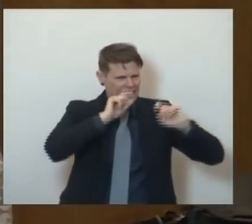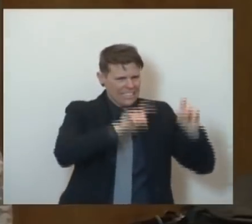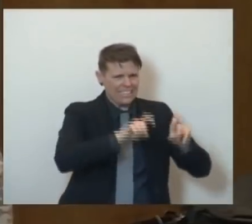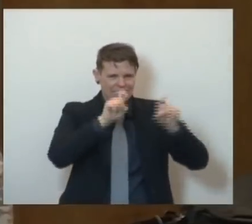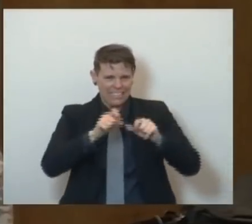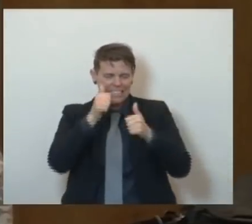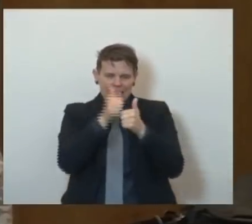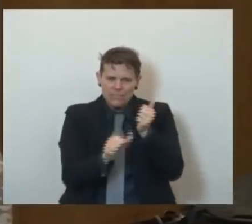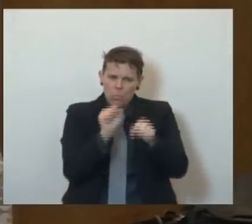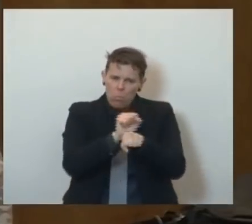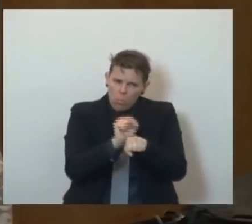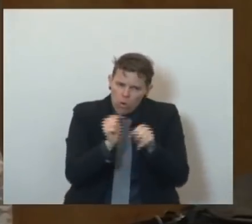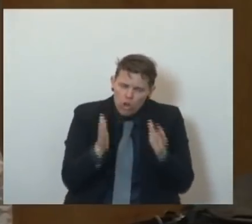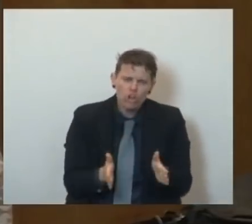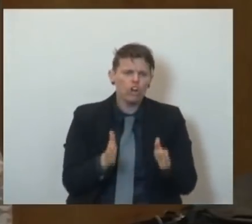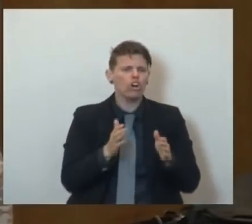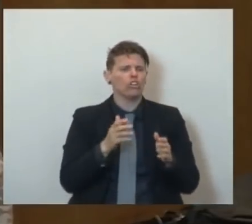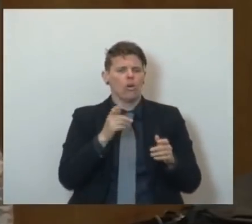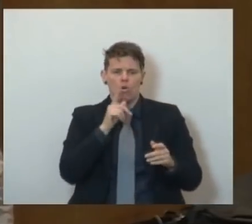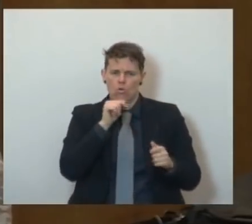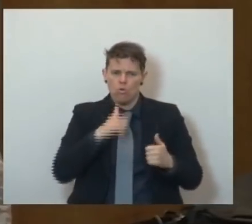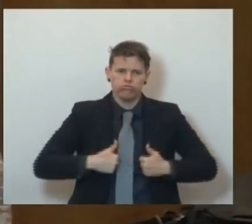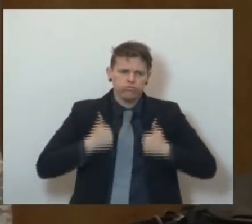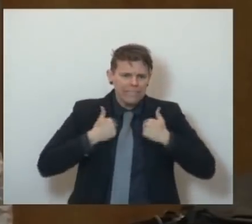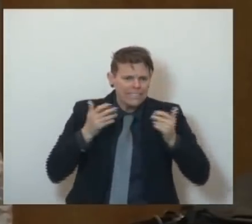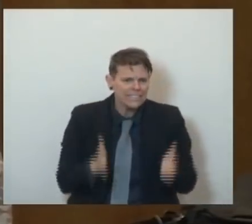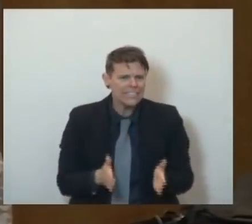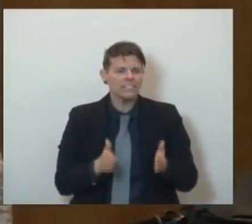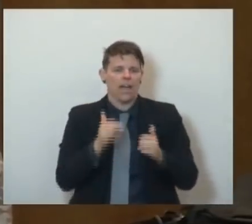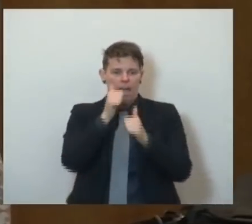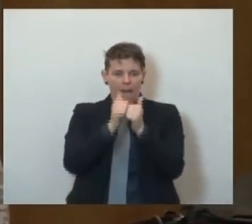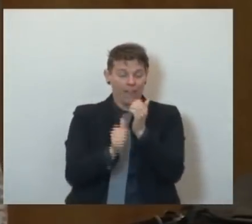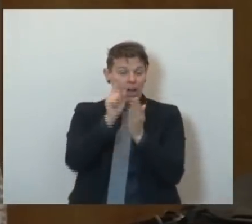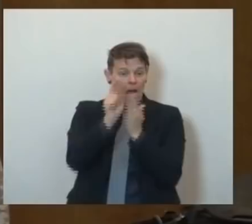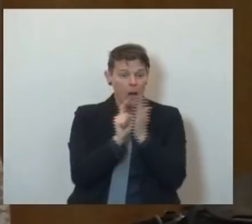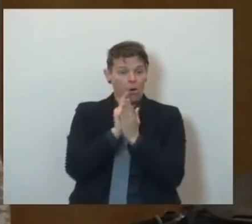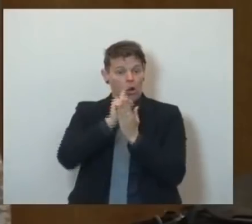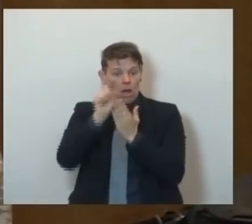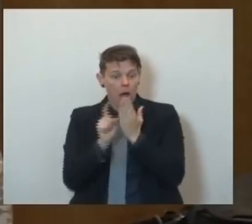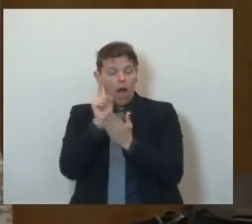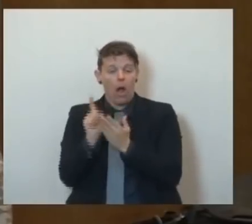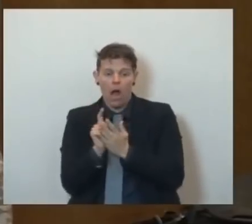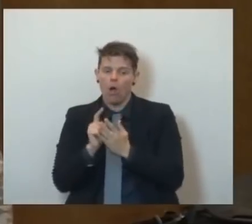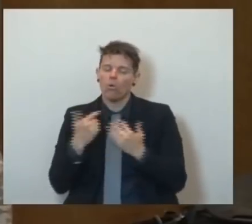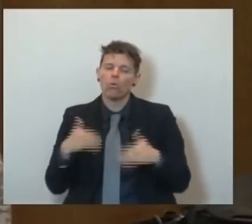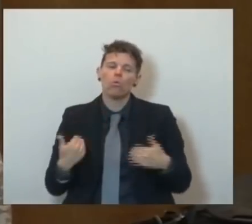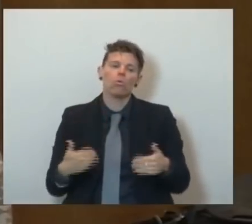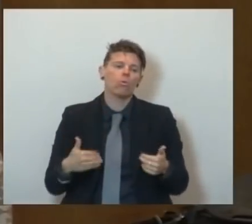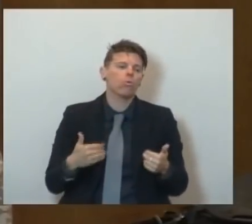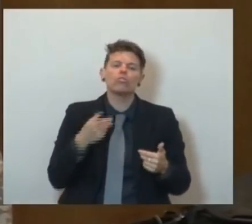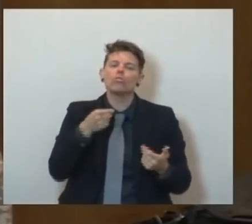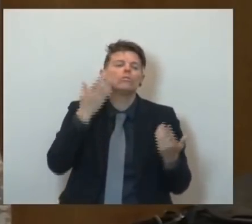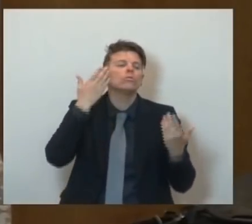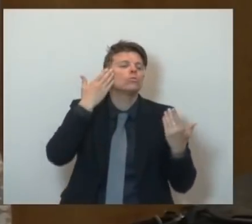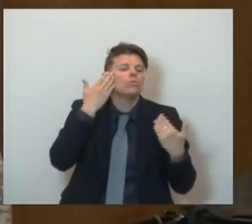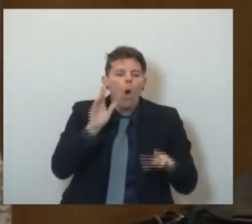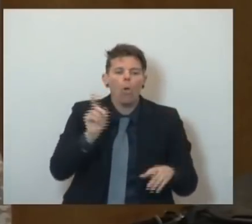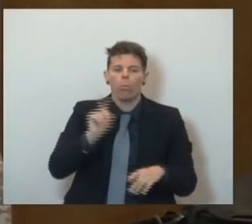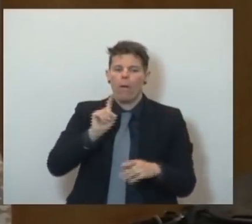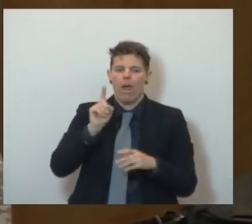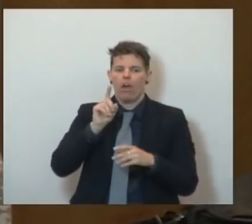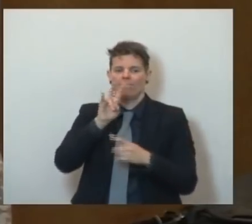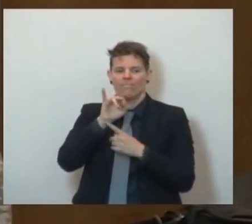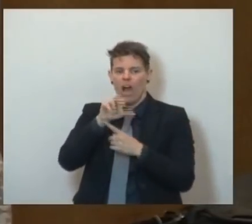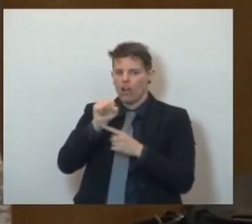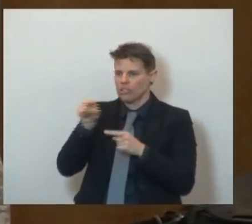every resident every hour. That's right. And, you wouldn't know where to stop that surveillance. But I